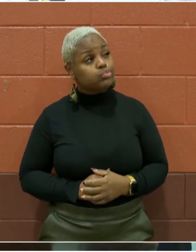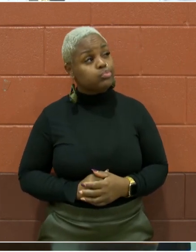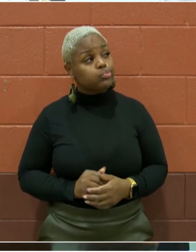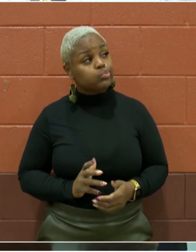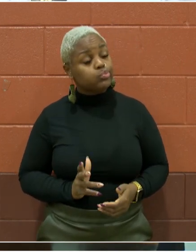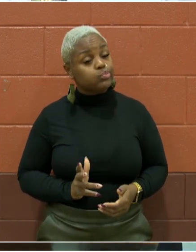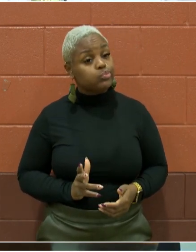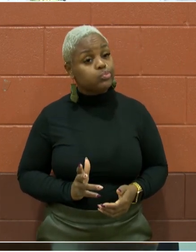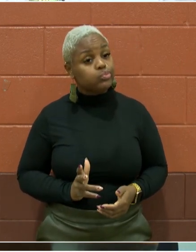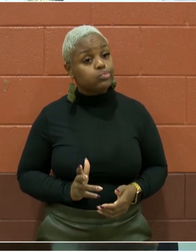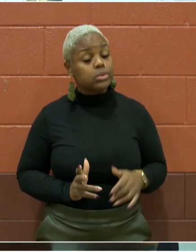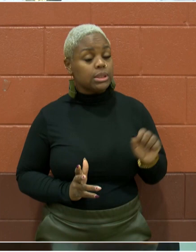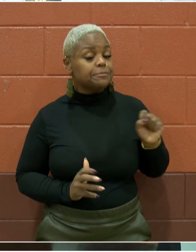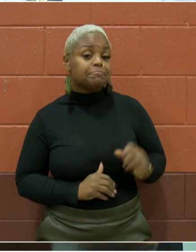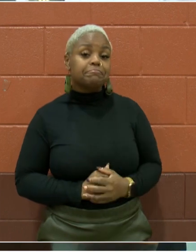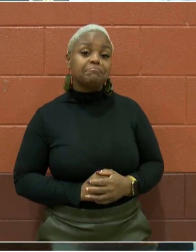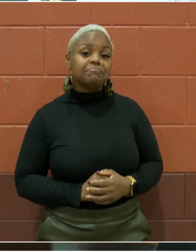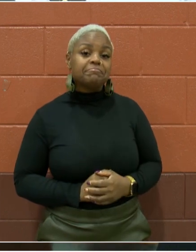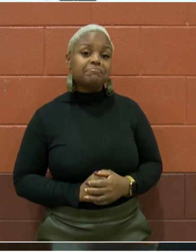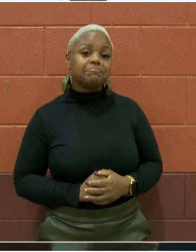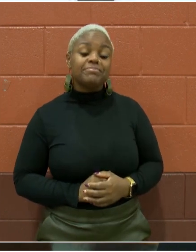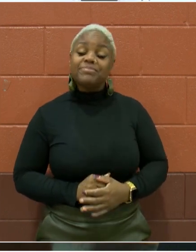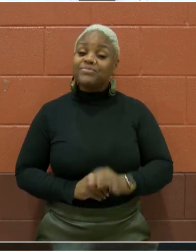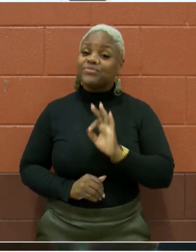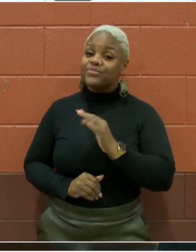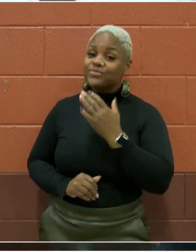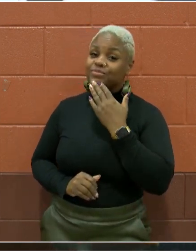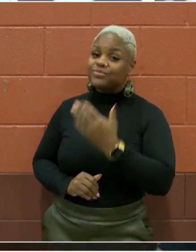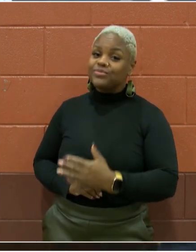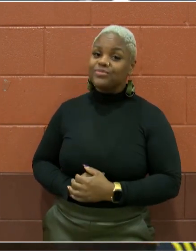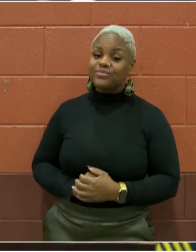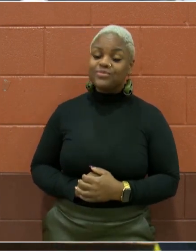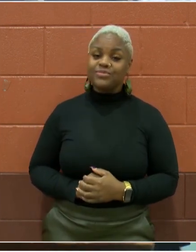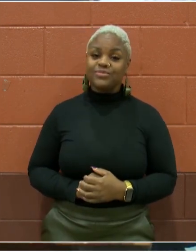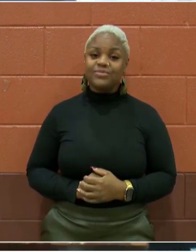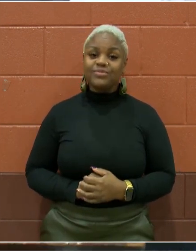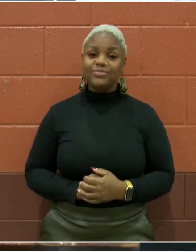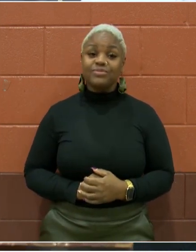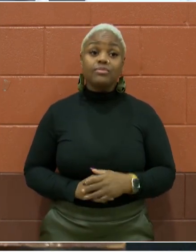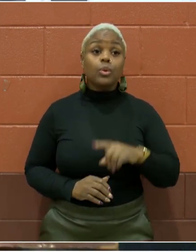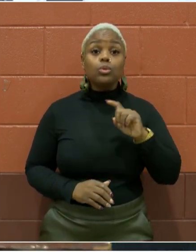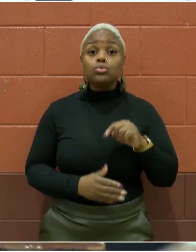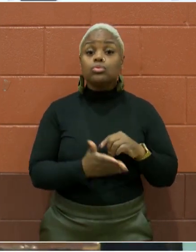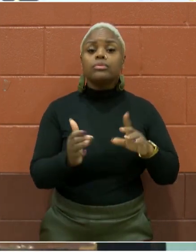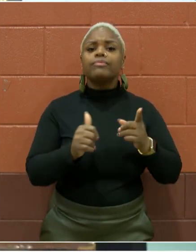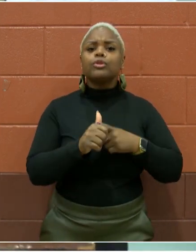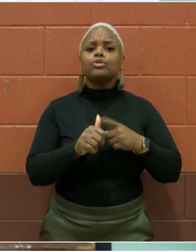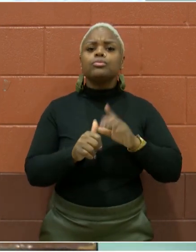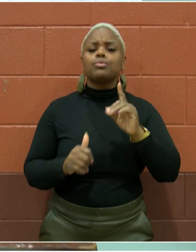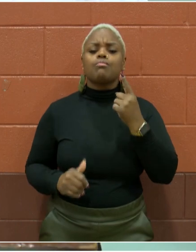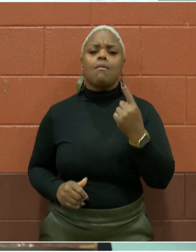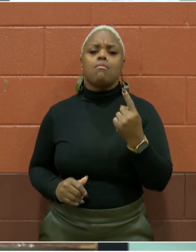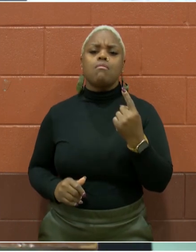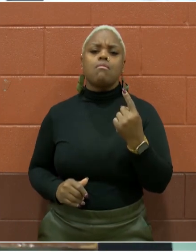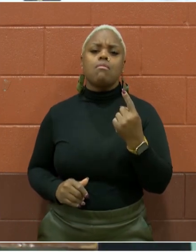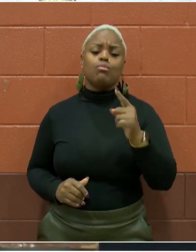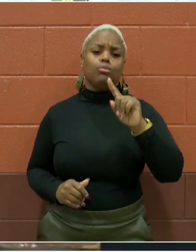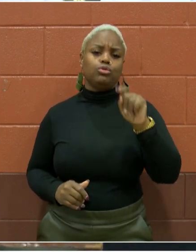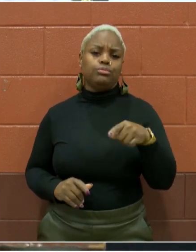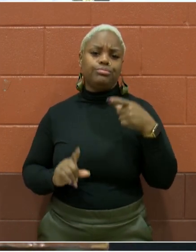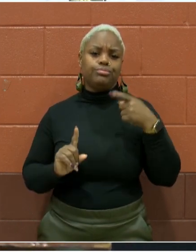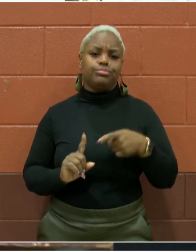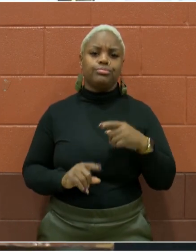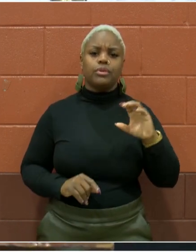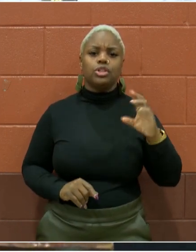It does. Thank you. Chief, if I could first just one follow-up on the Chanel